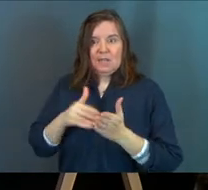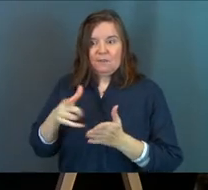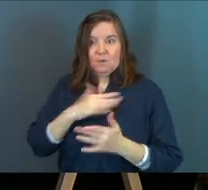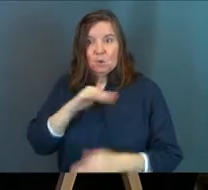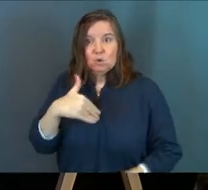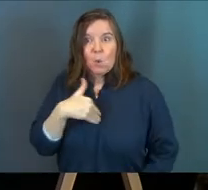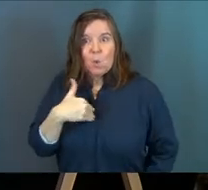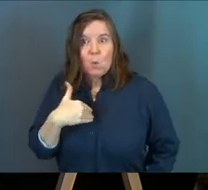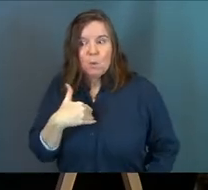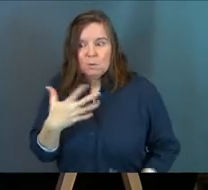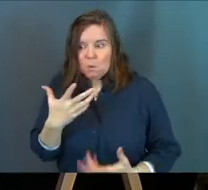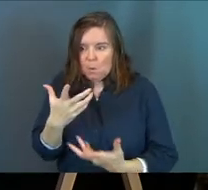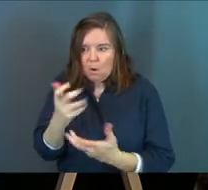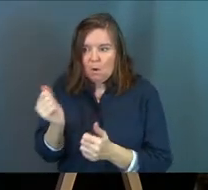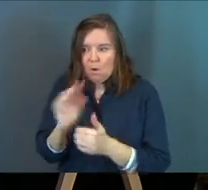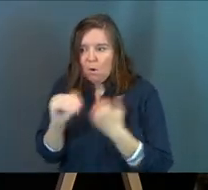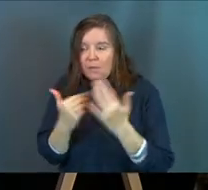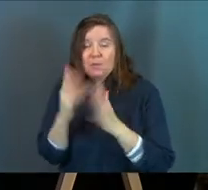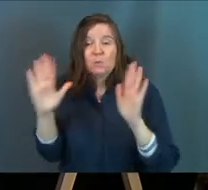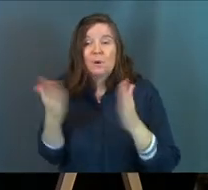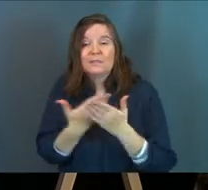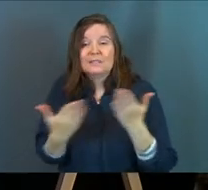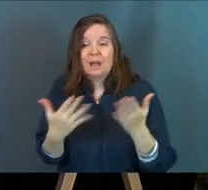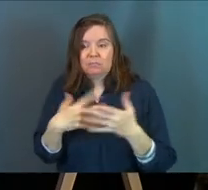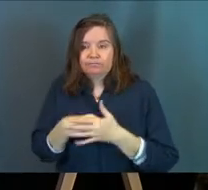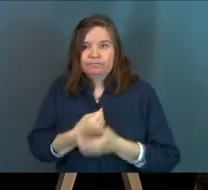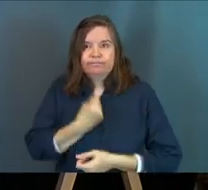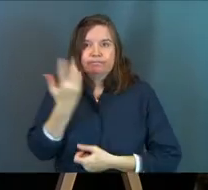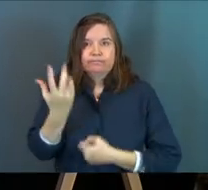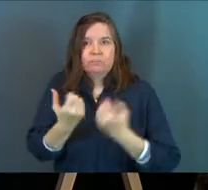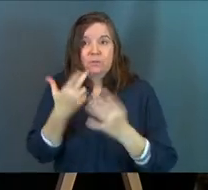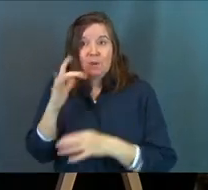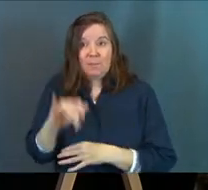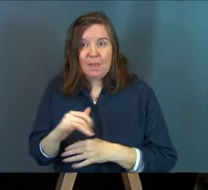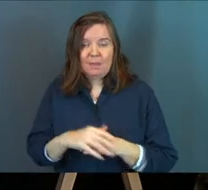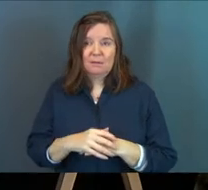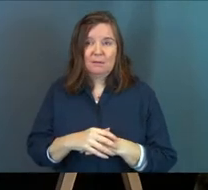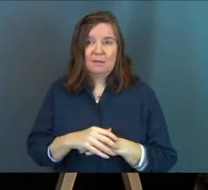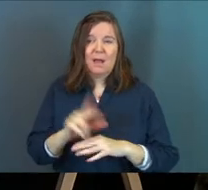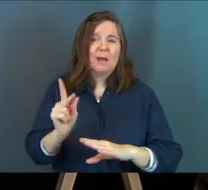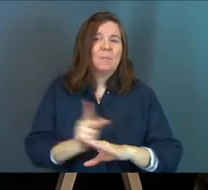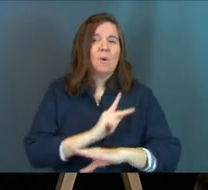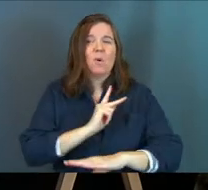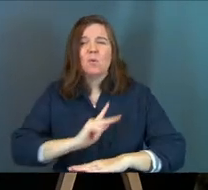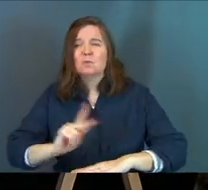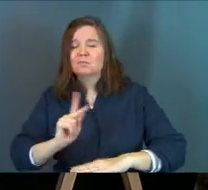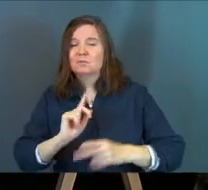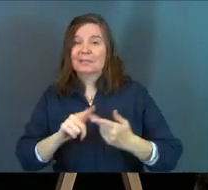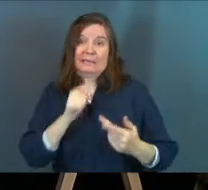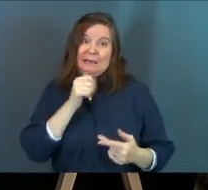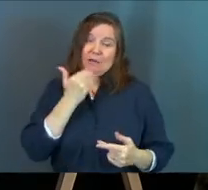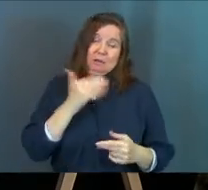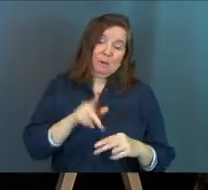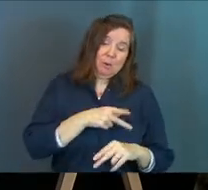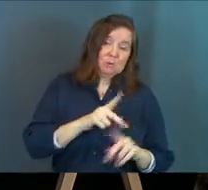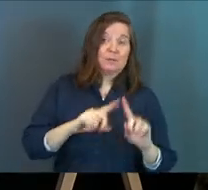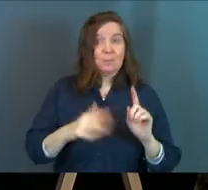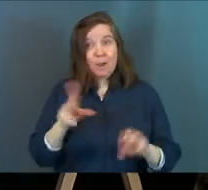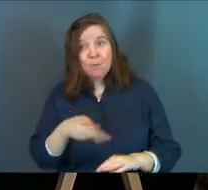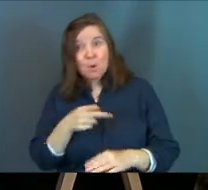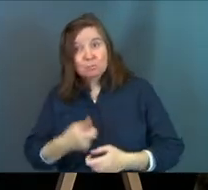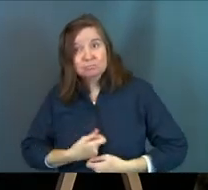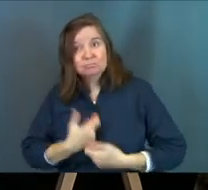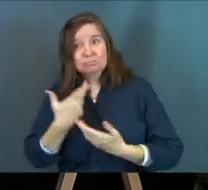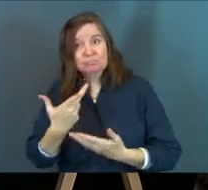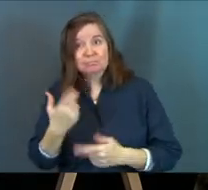of your soul. And all this wonderful stuff came out of it, didn't it? Poetry came out of it. Not good poetry, but